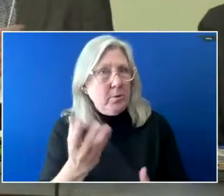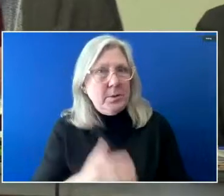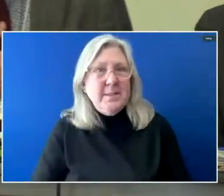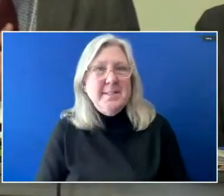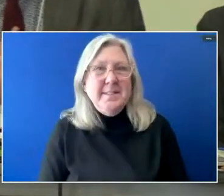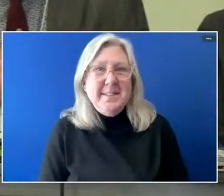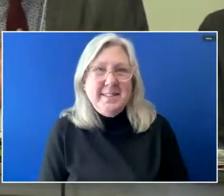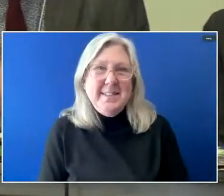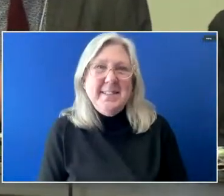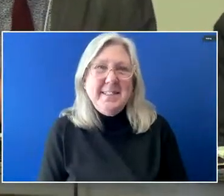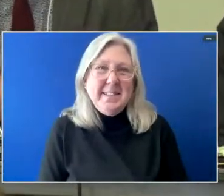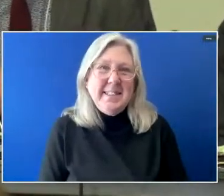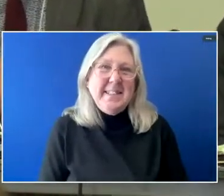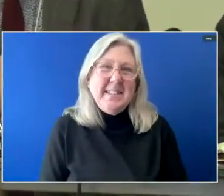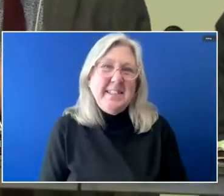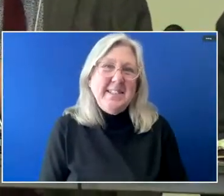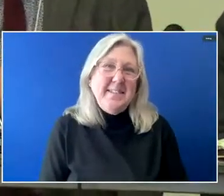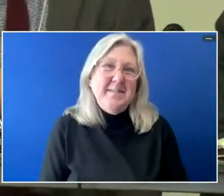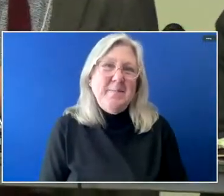flowers